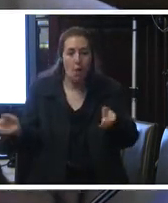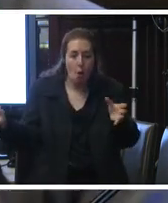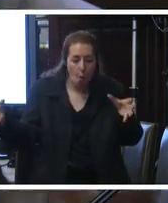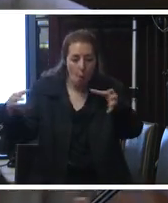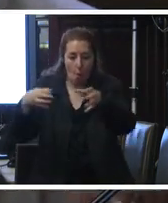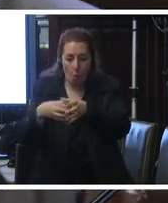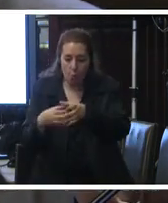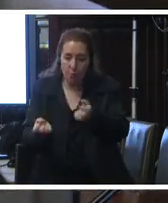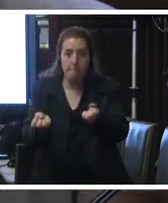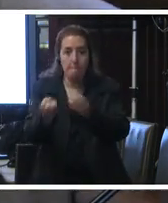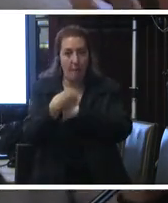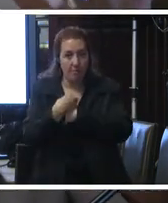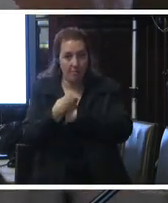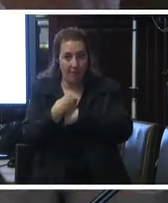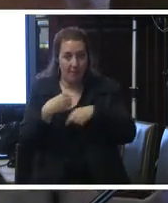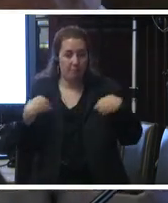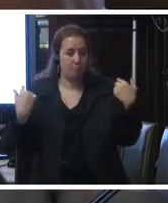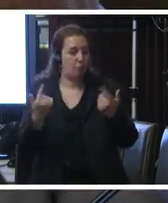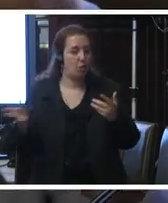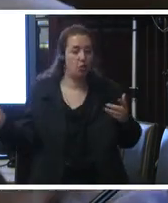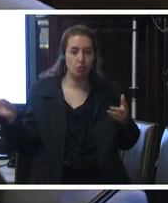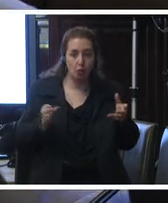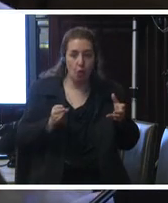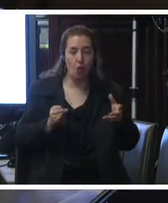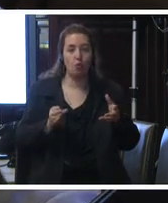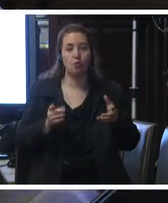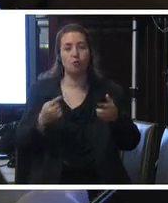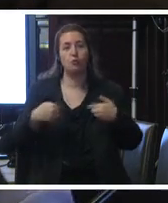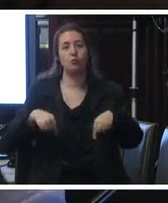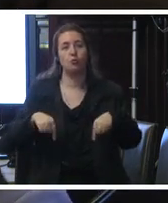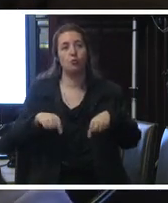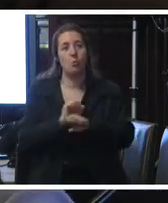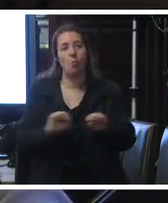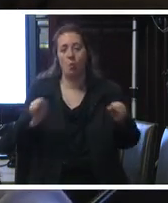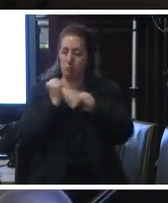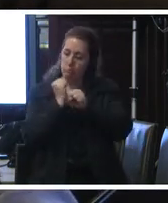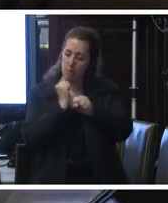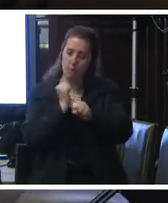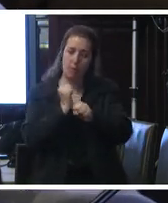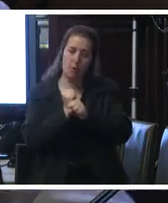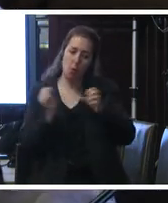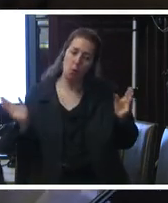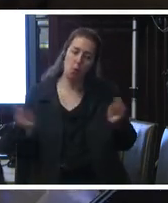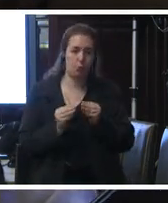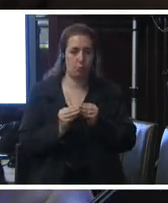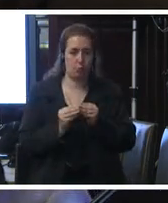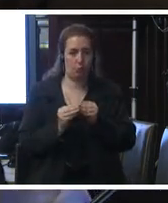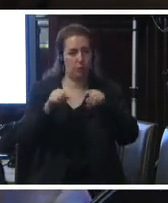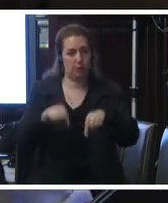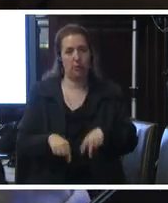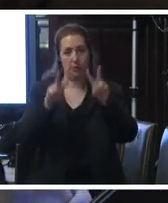all the rapporteurships here can work on this together, and it will be far